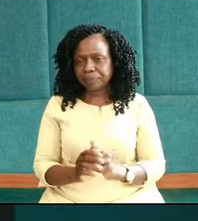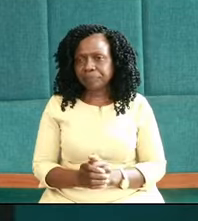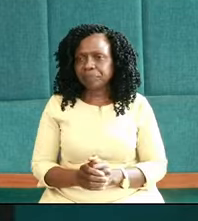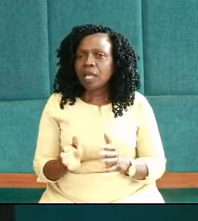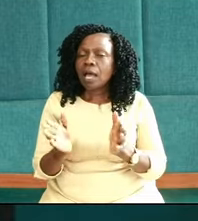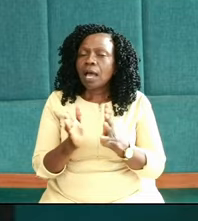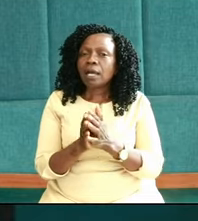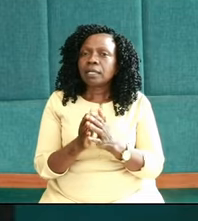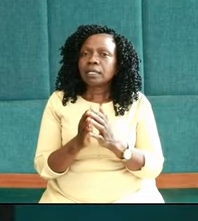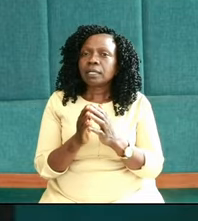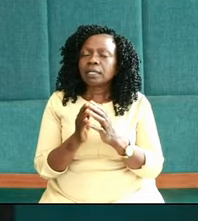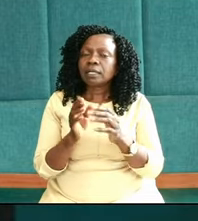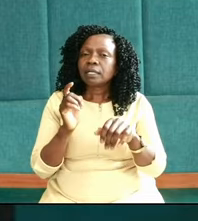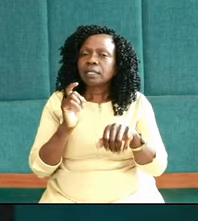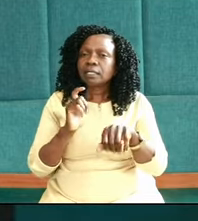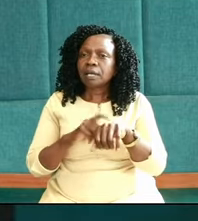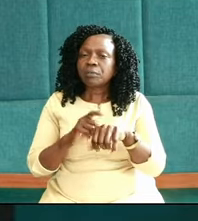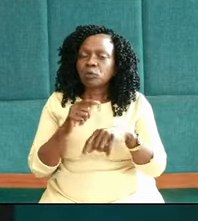And when you come and see,